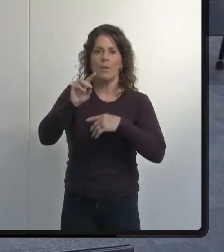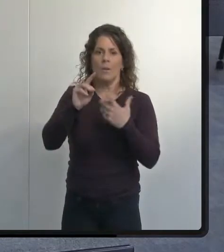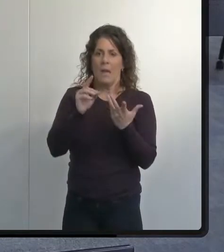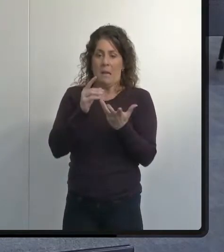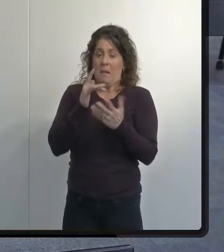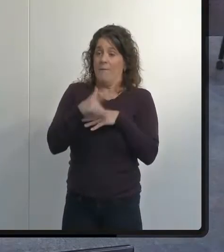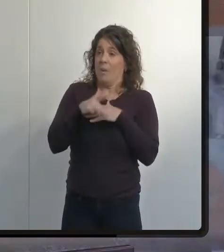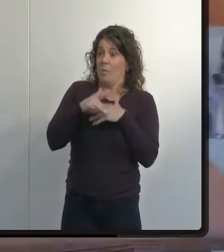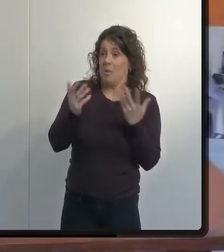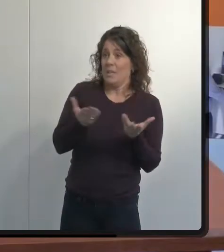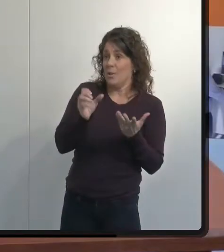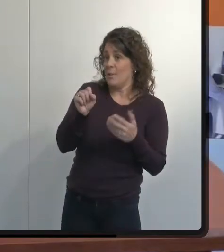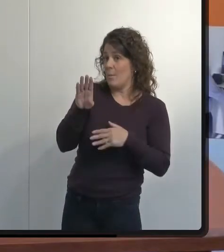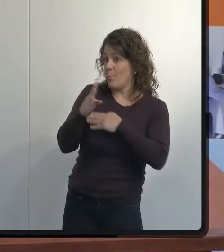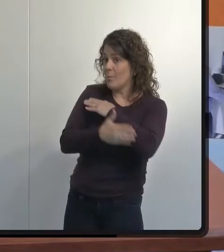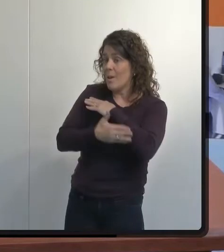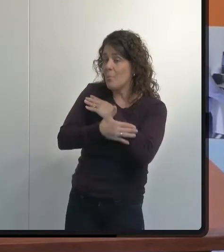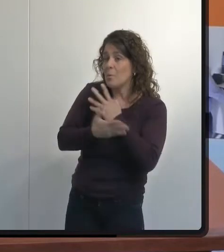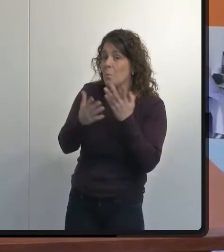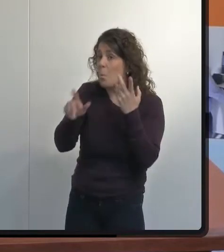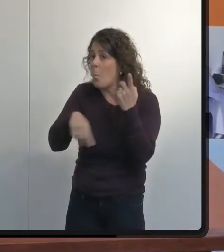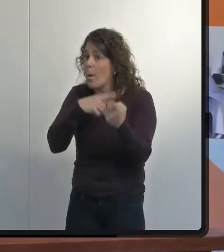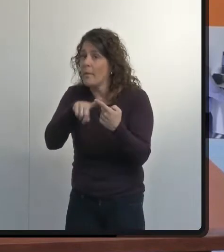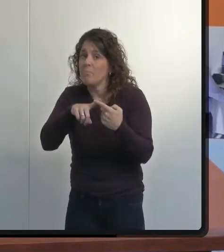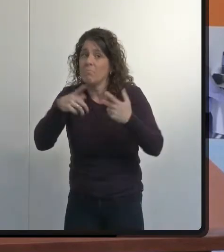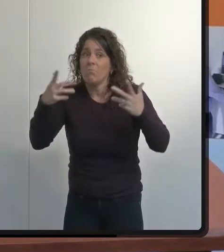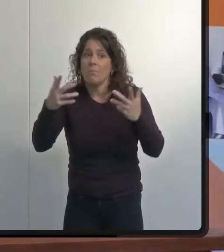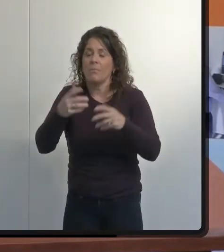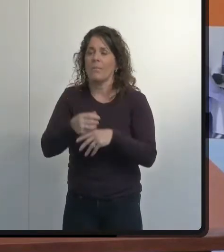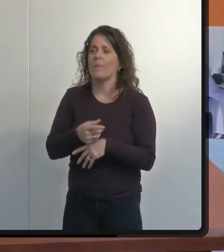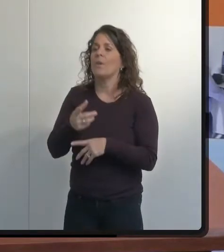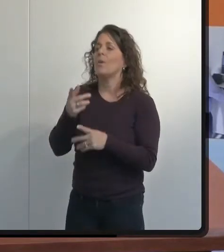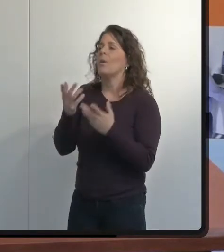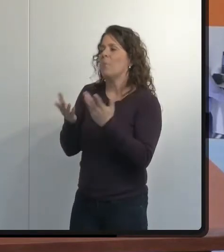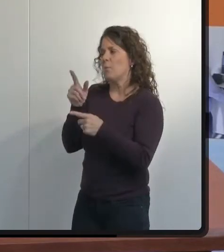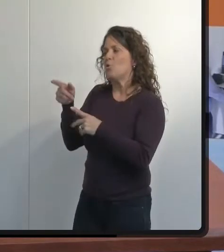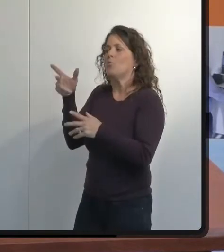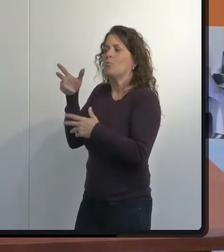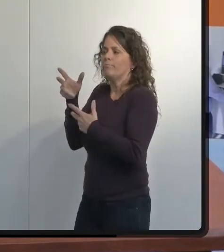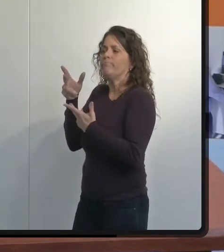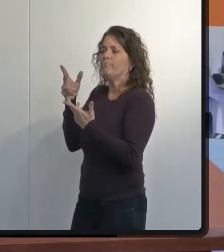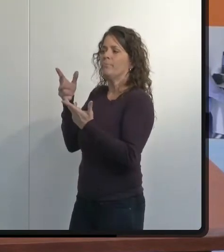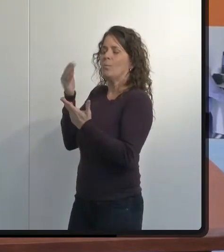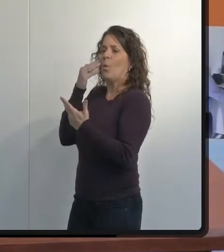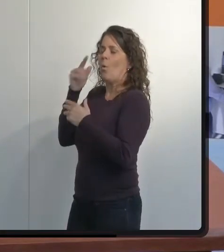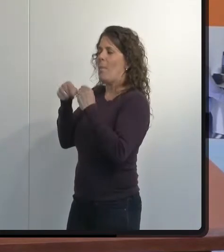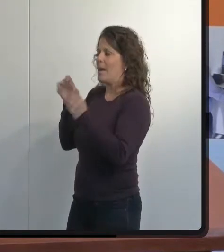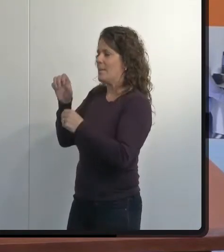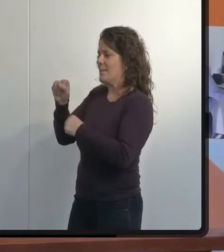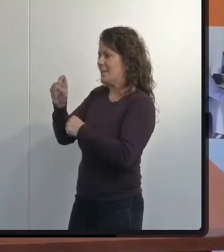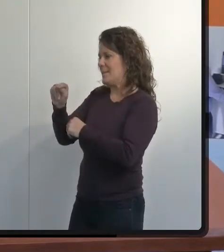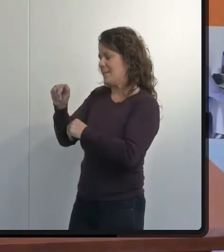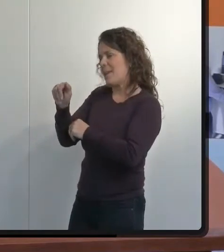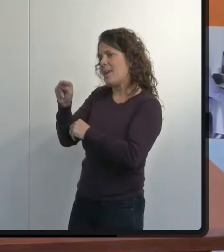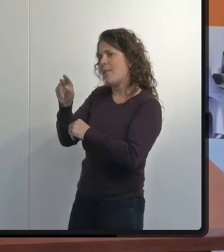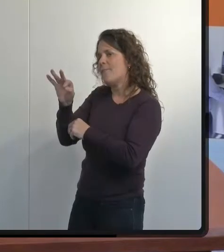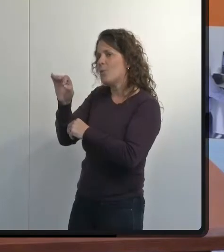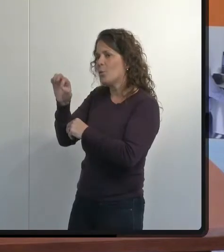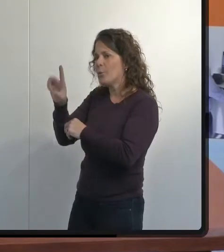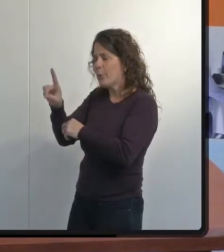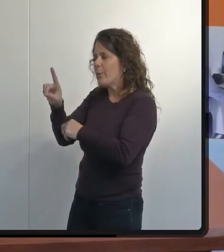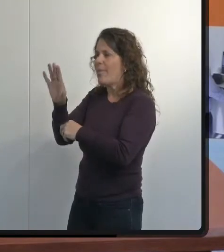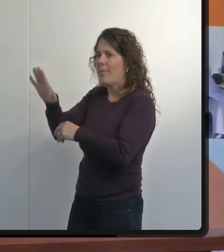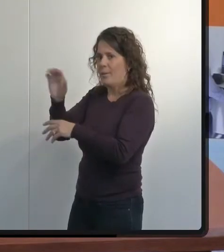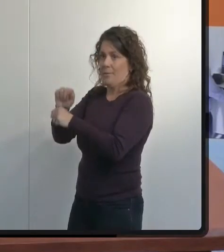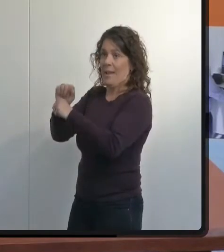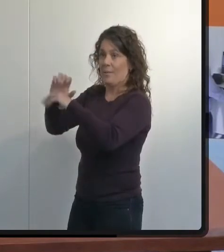County? So you may have heard about the Stanford and Sacramento Task Force. Yes. And so we are